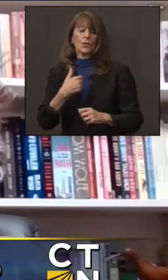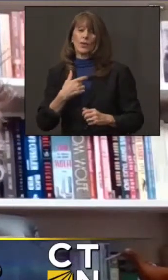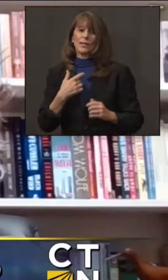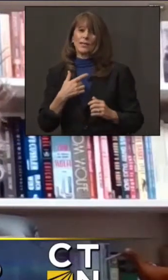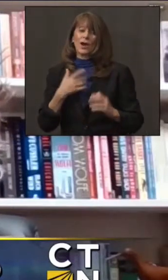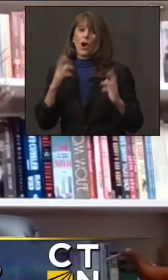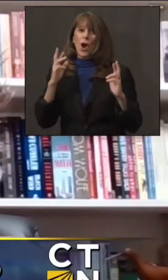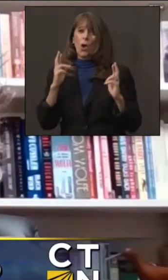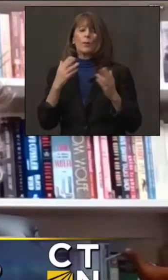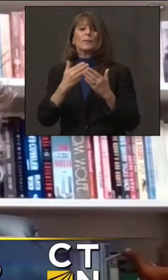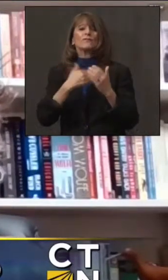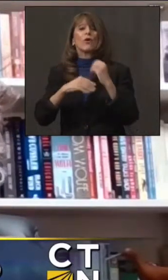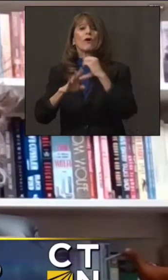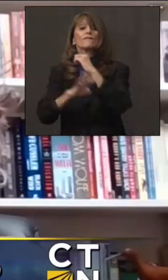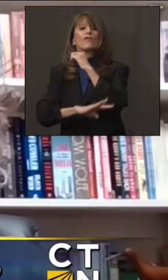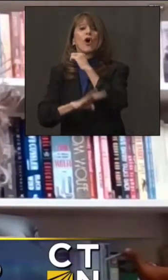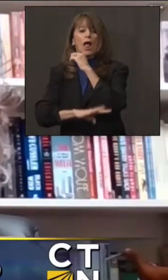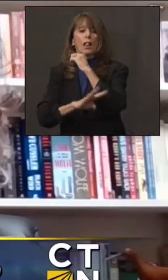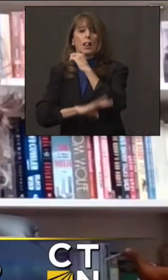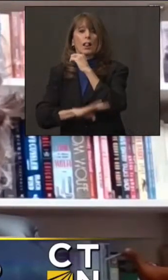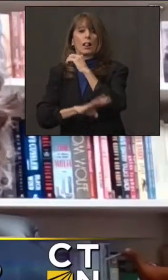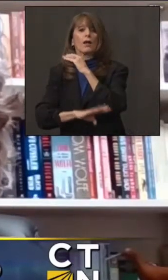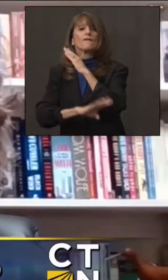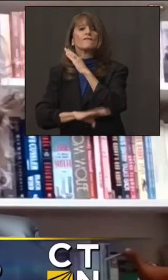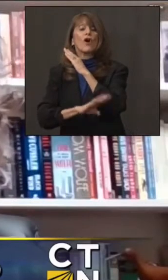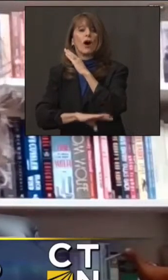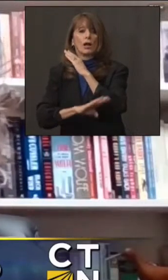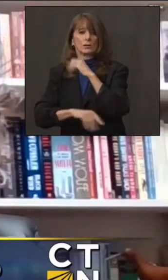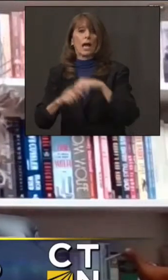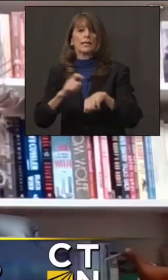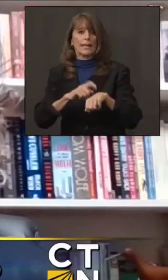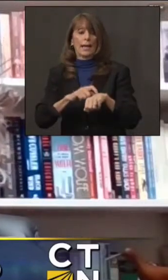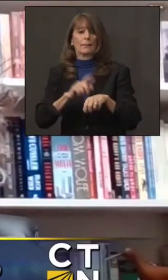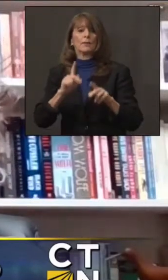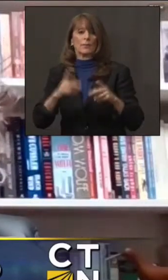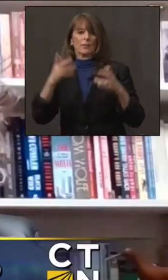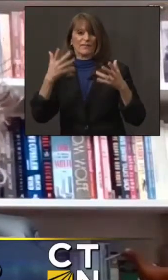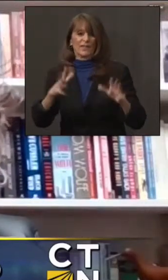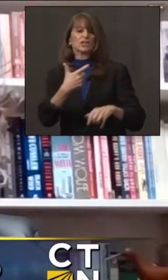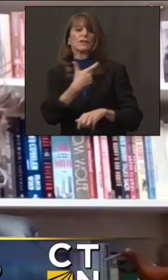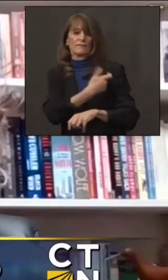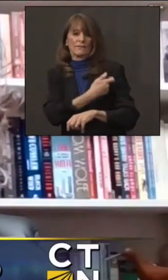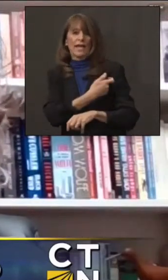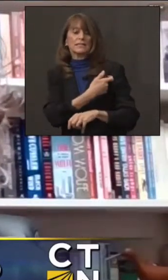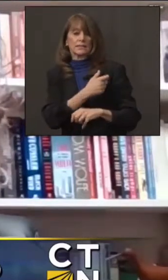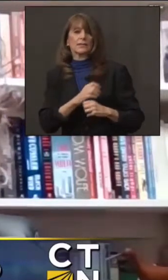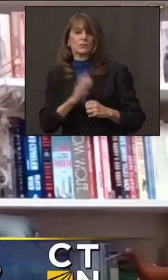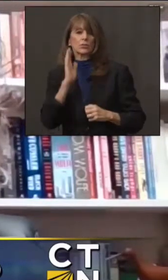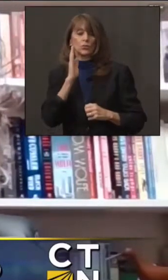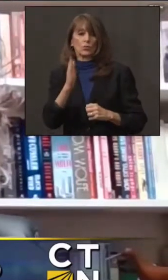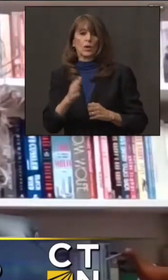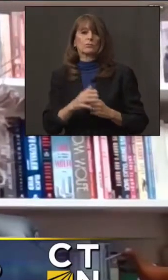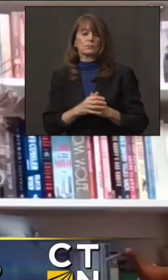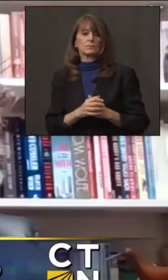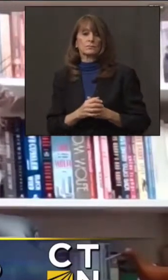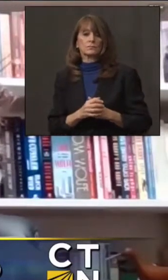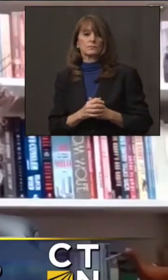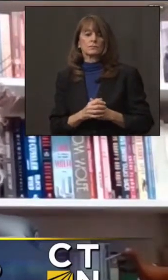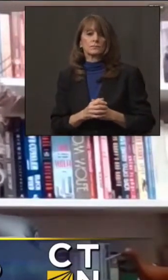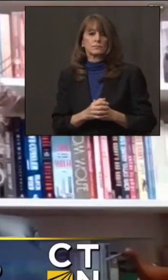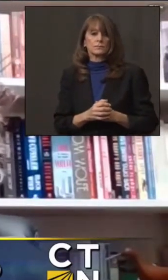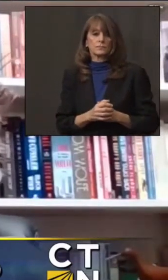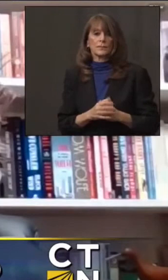early fall, we would be able to have everybody who wants to be vaccinated to have received the vaccine, both doses.